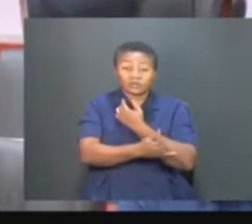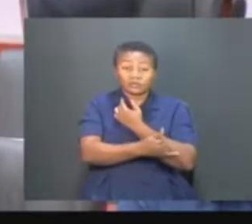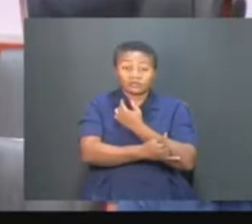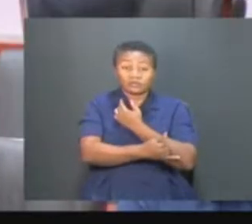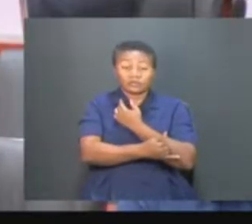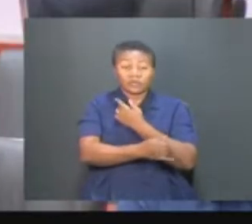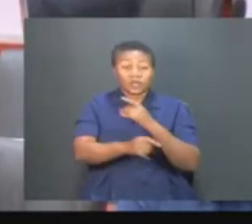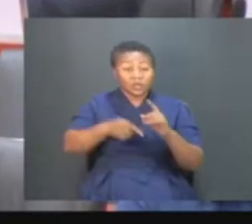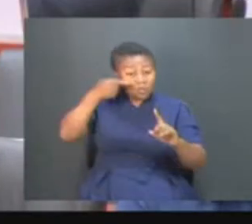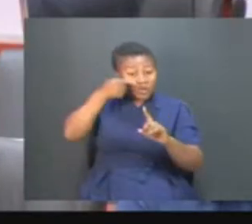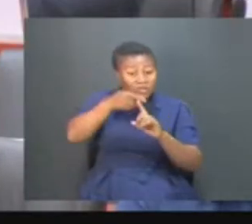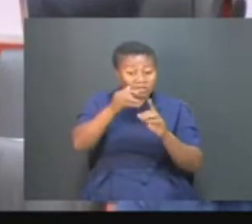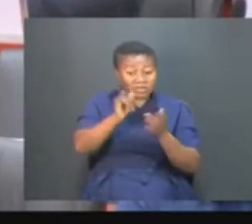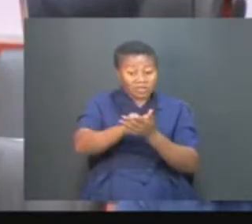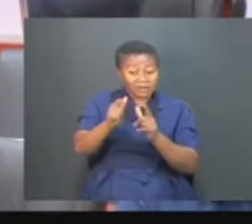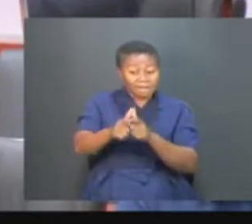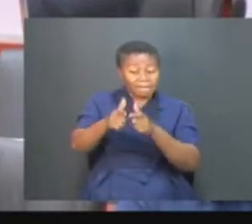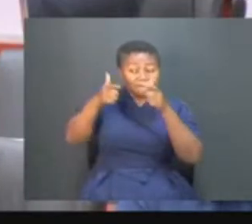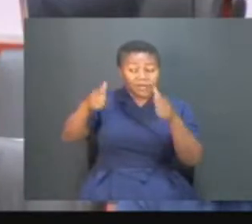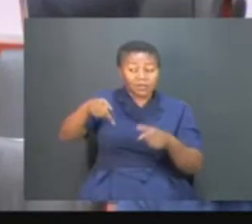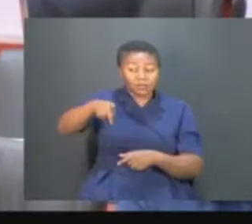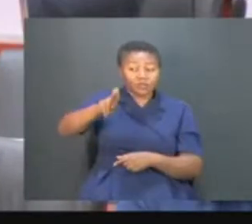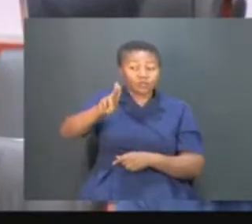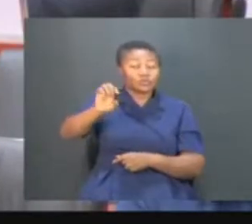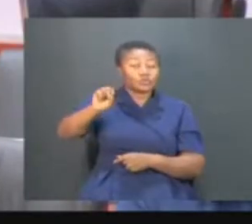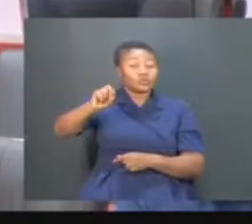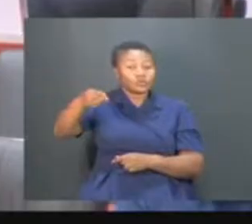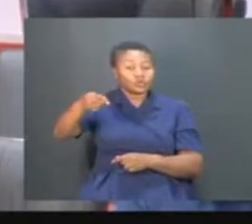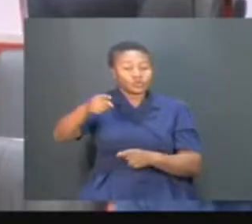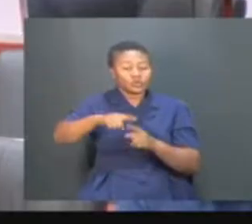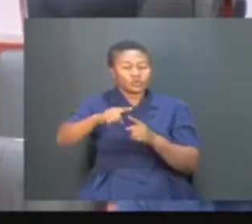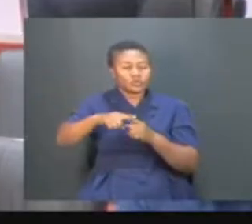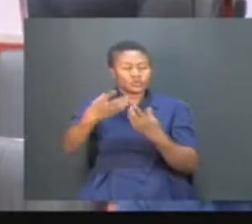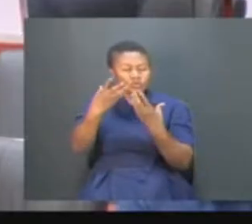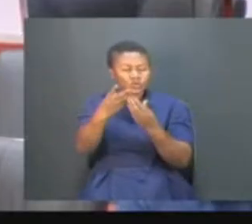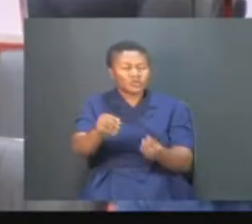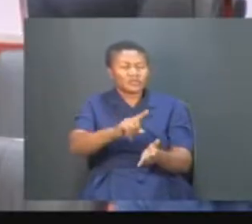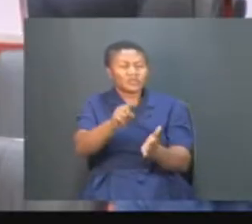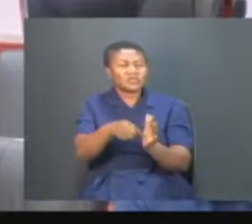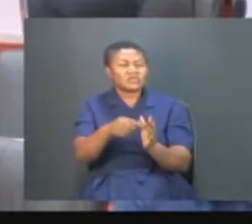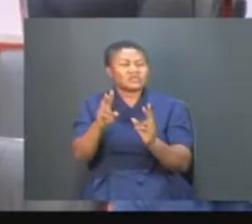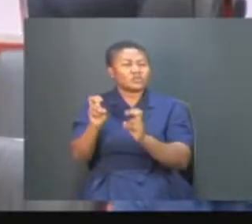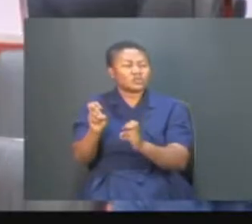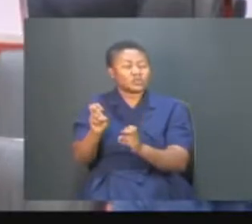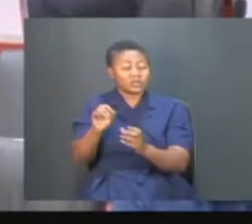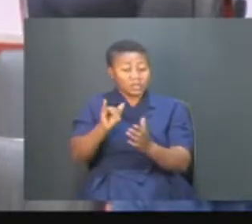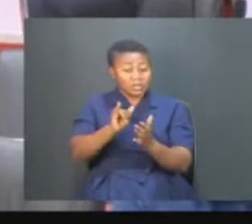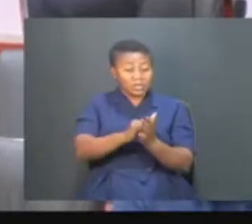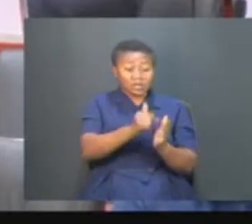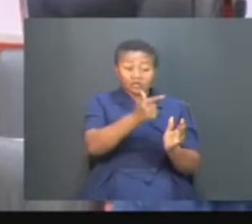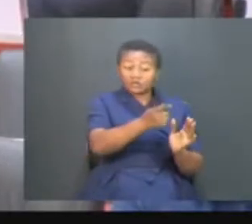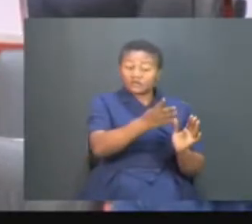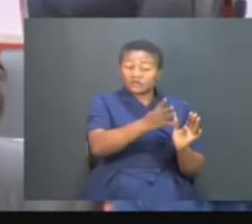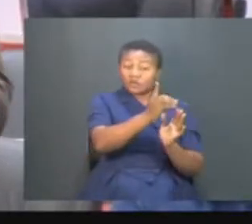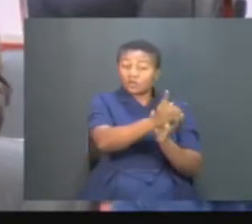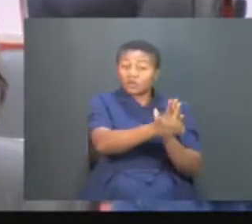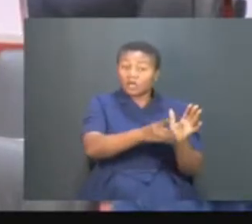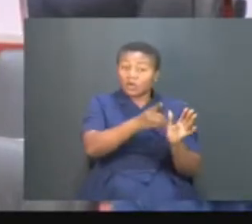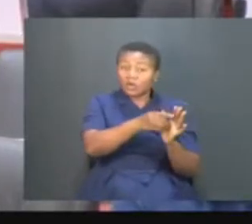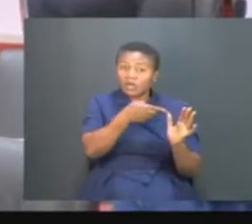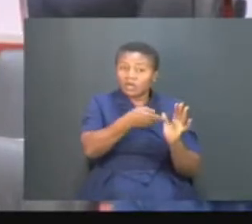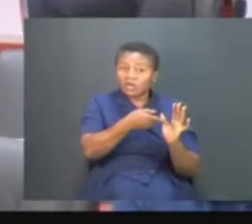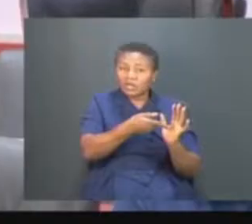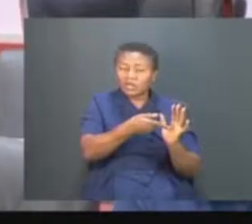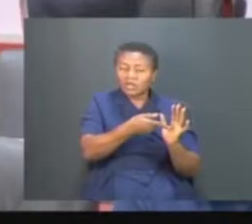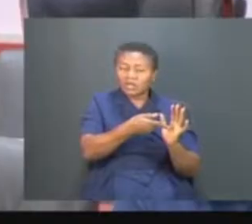big push is to serve as a catalyst to address these things. So the 24-hour economy is not yet coming. It is